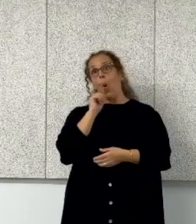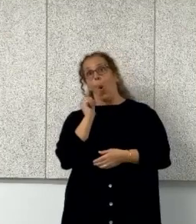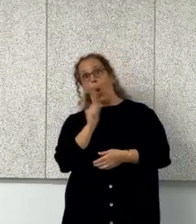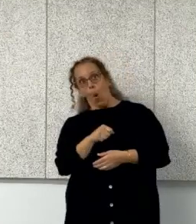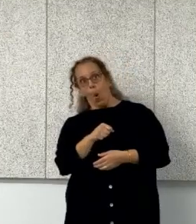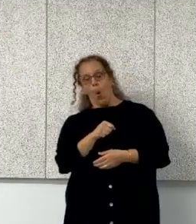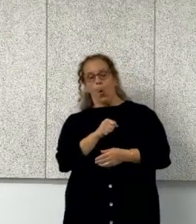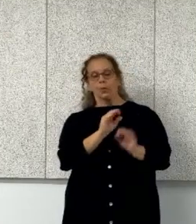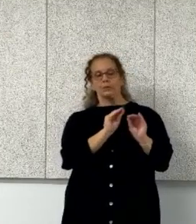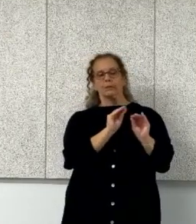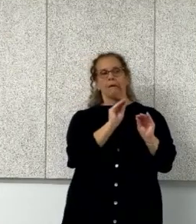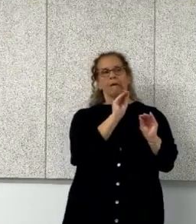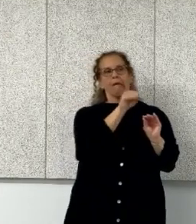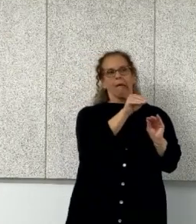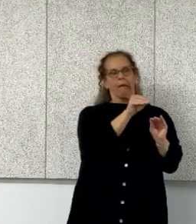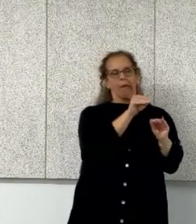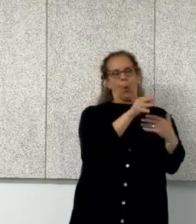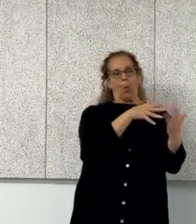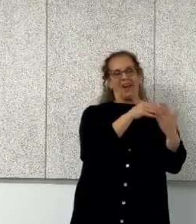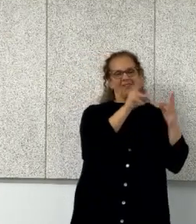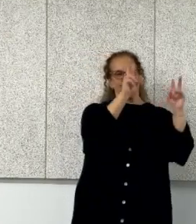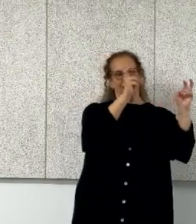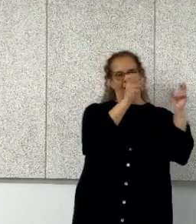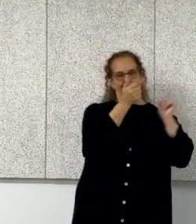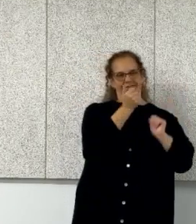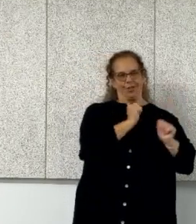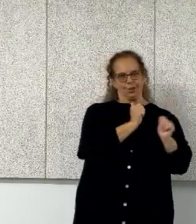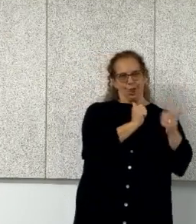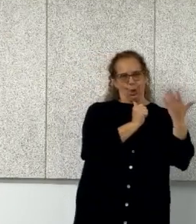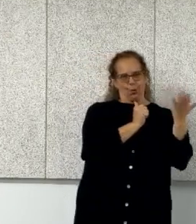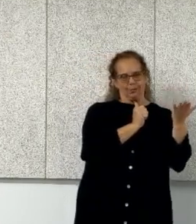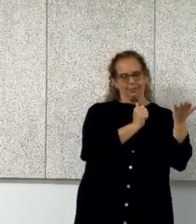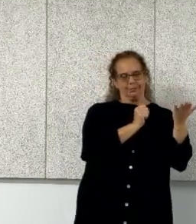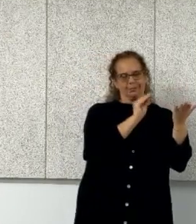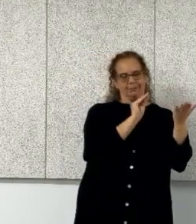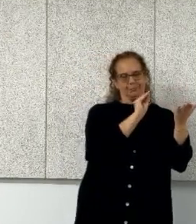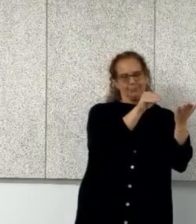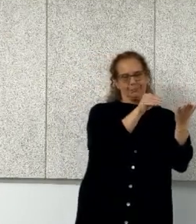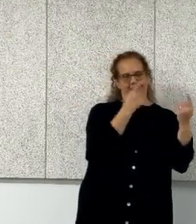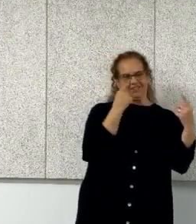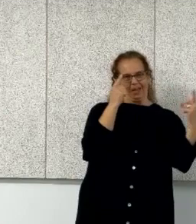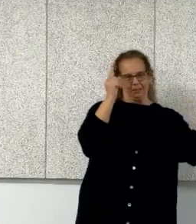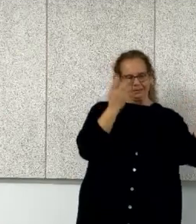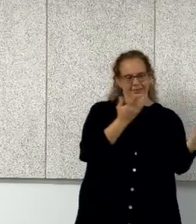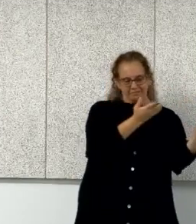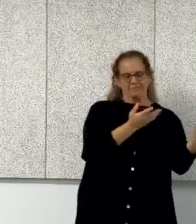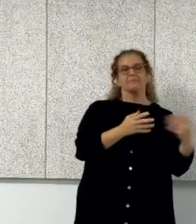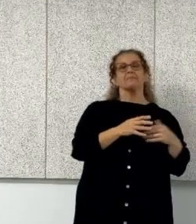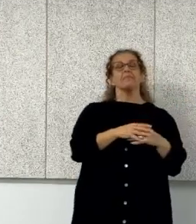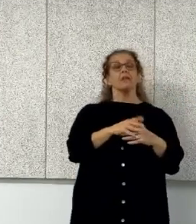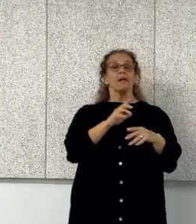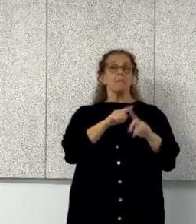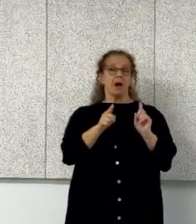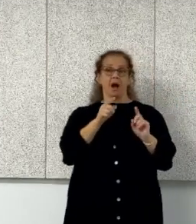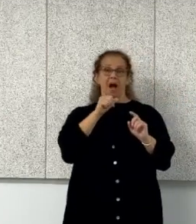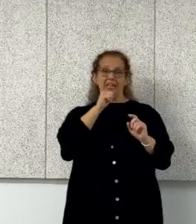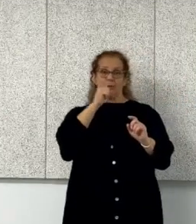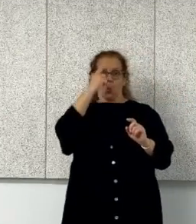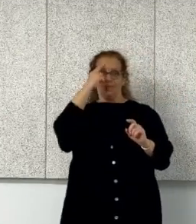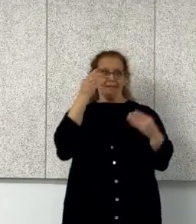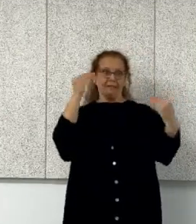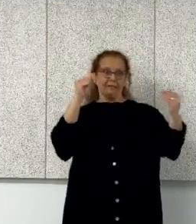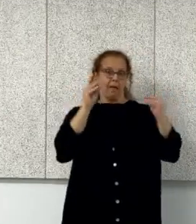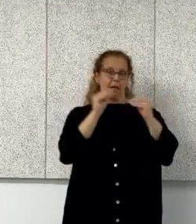insert, you know, American stalwart here, I have not seen in my anecdotal evidence selling any better or worse than your